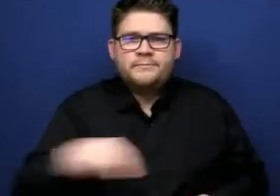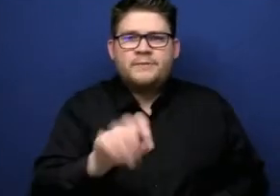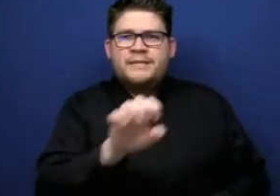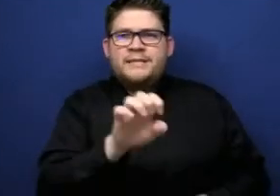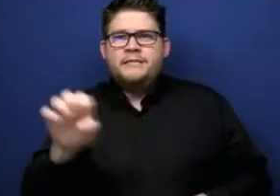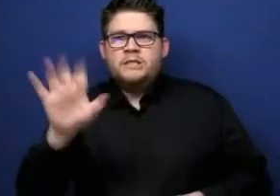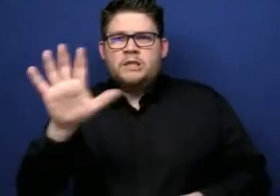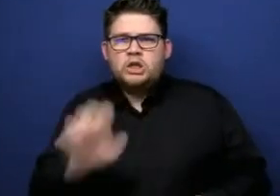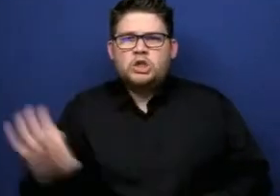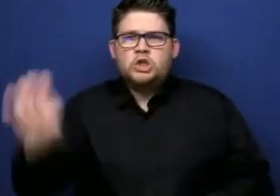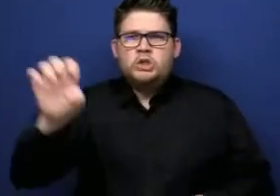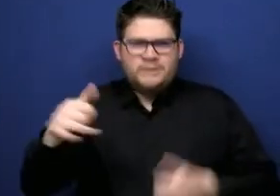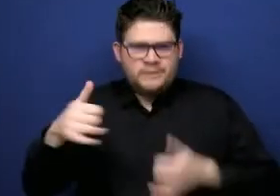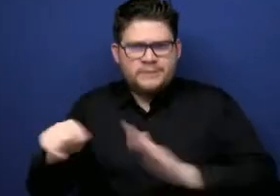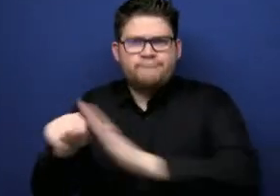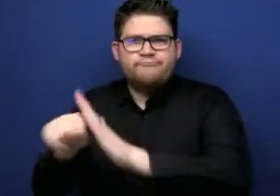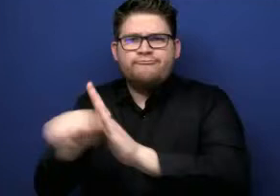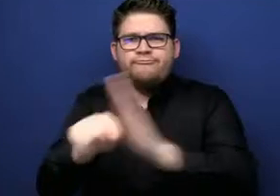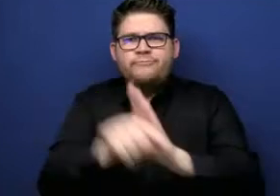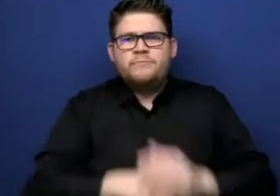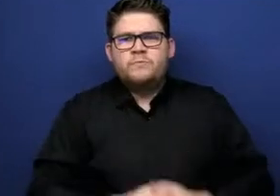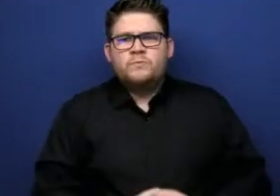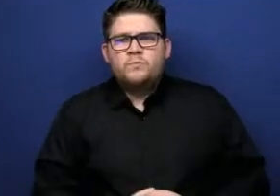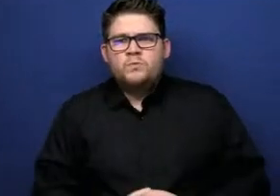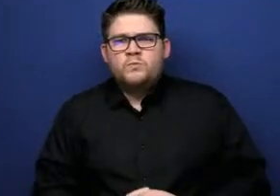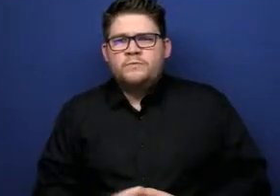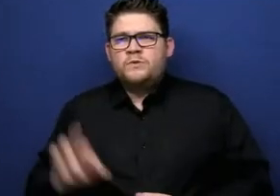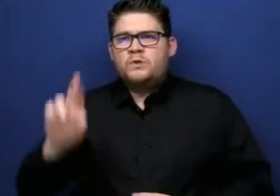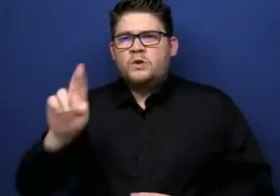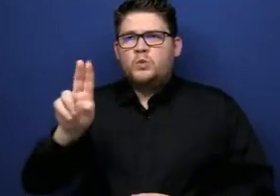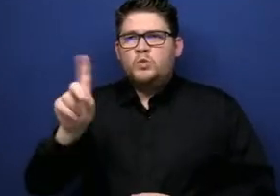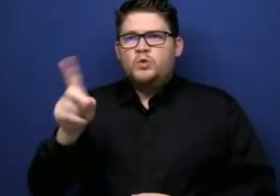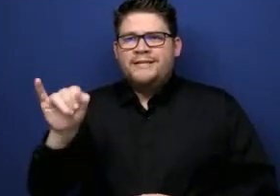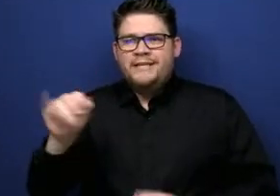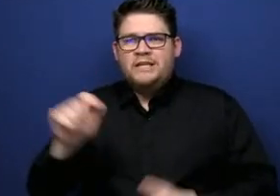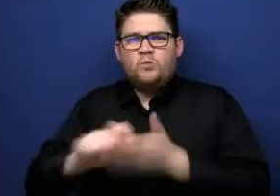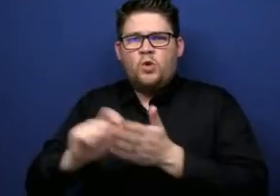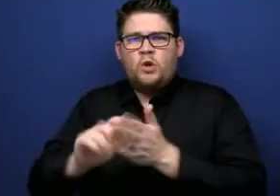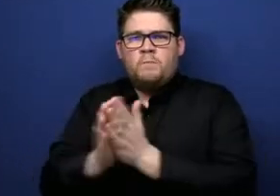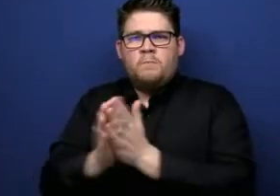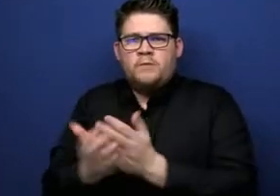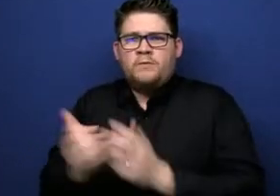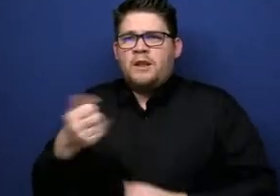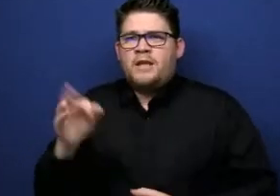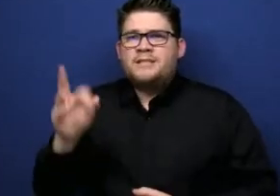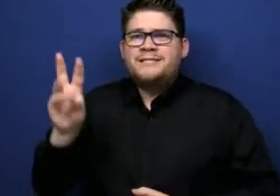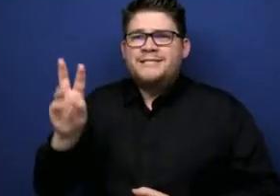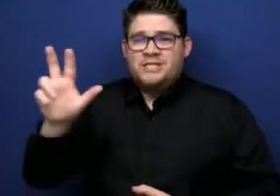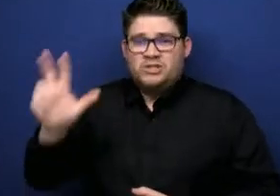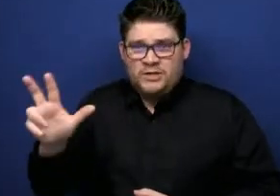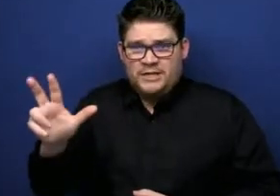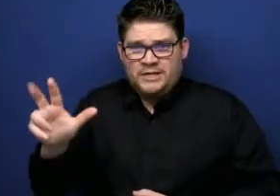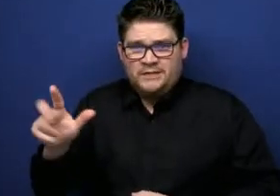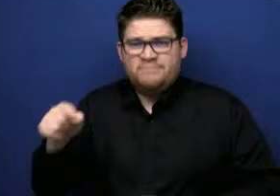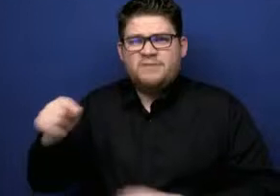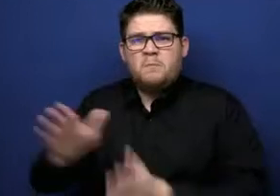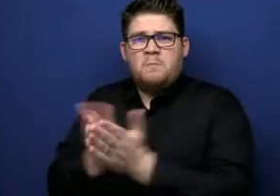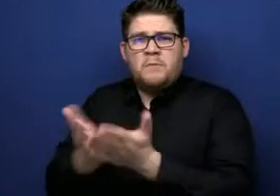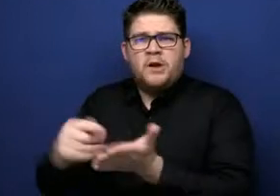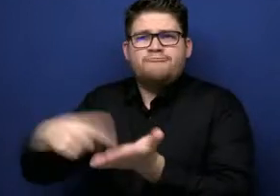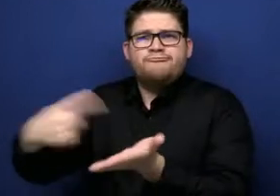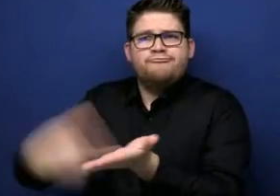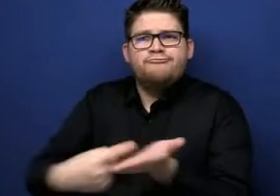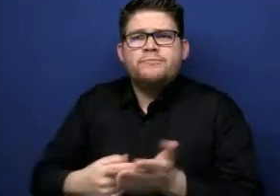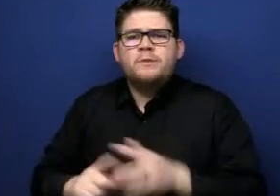Forgive, reissued later as I Escaped from Auschwitz, perhaps one of the most important books of